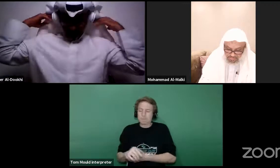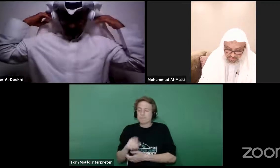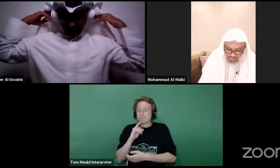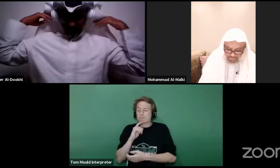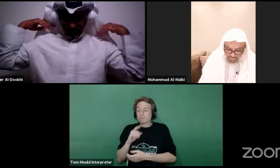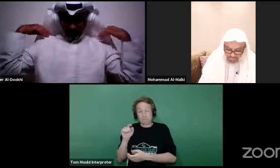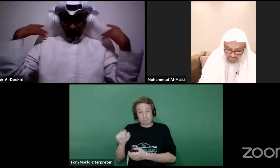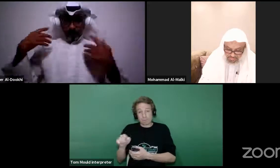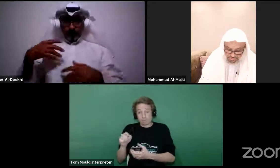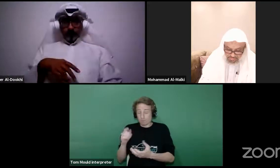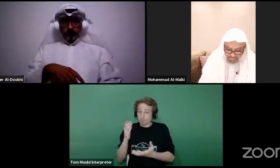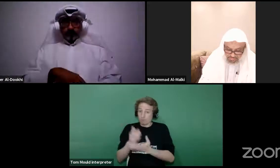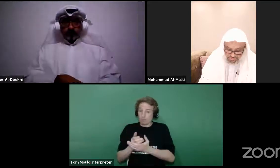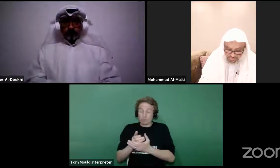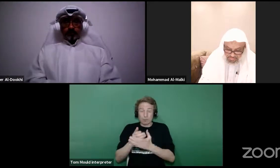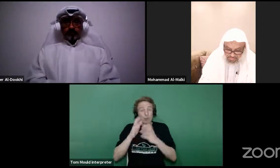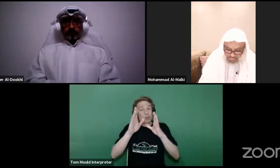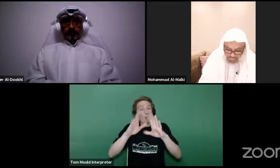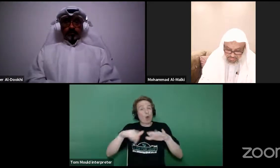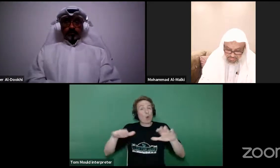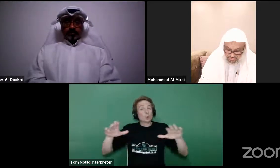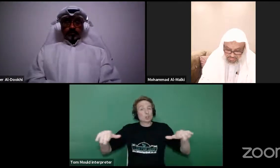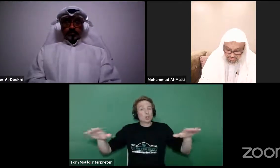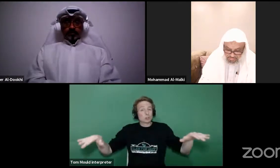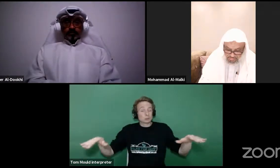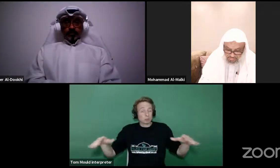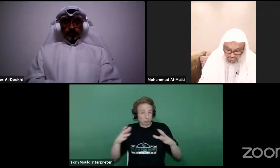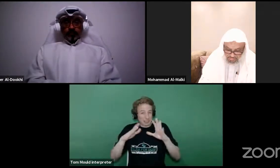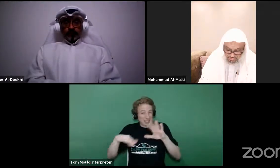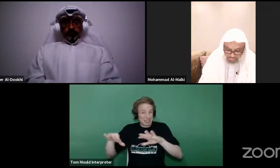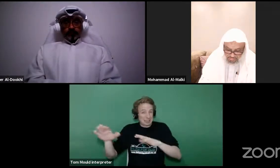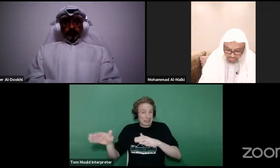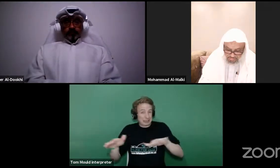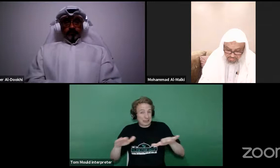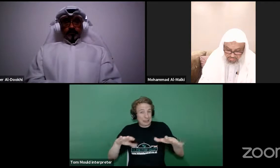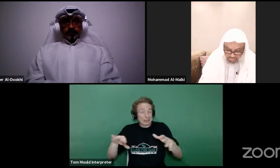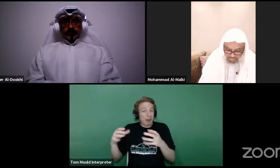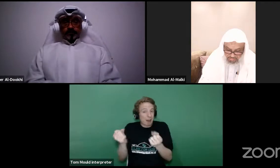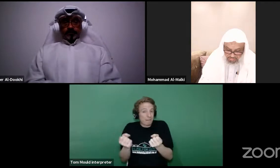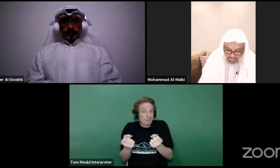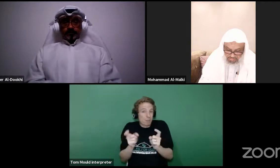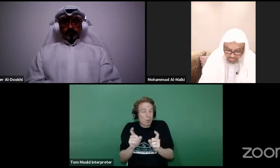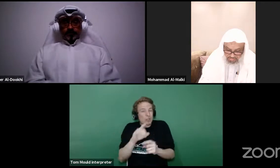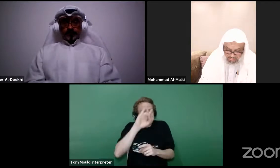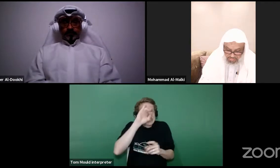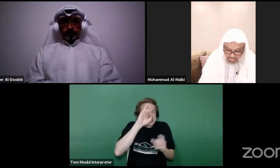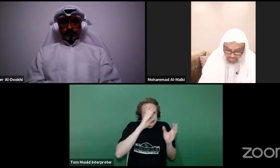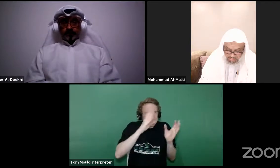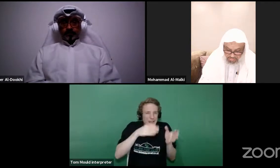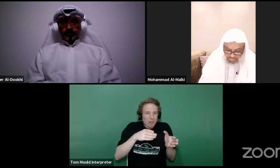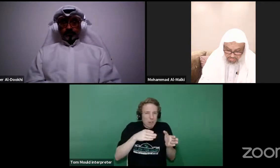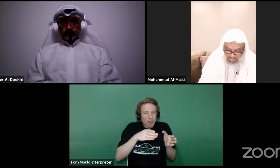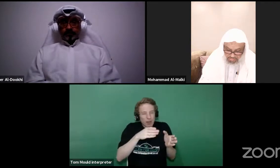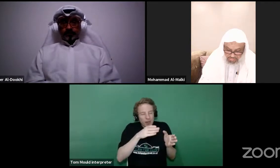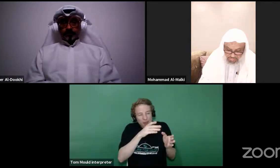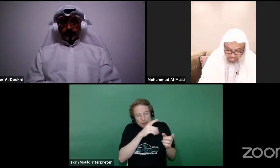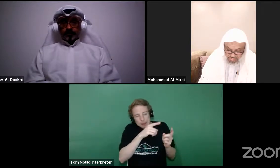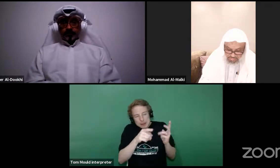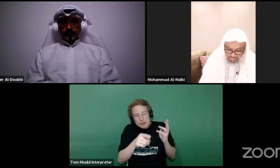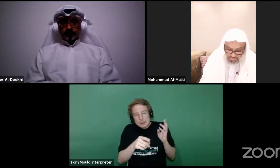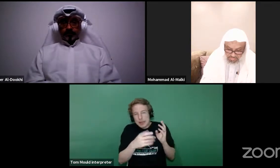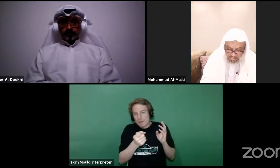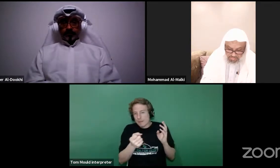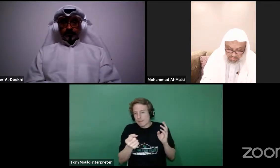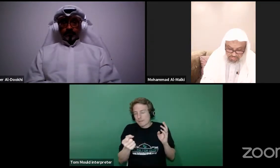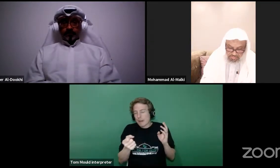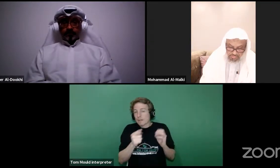there are devils, and these devils, they go out and they seek people to recite over them or to read